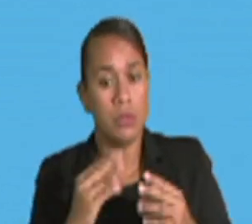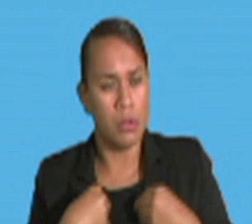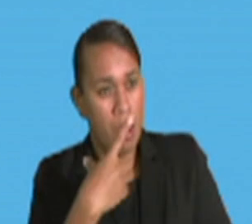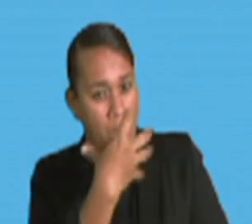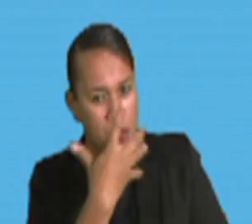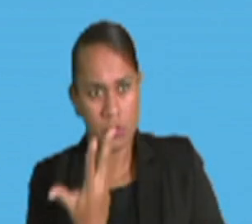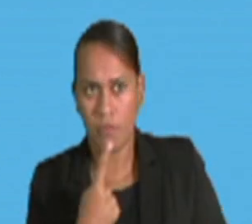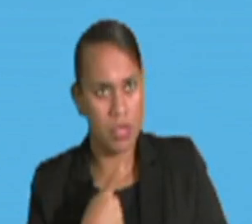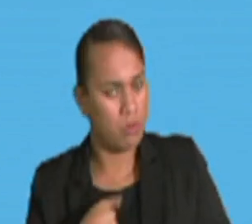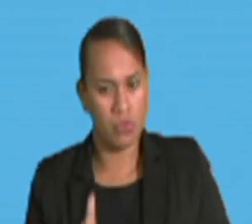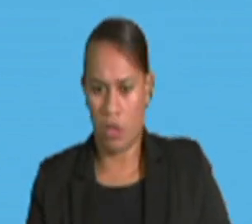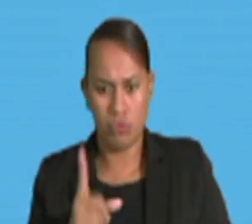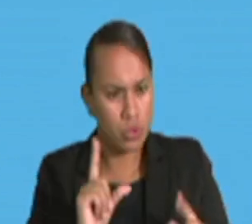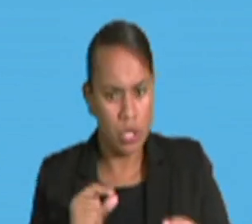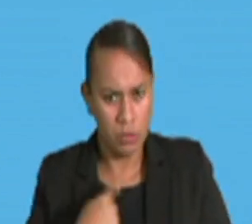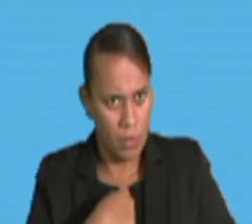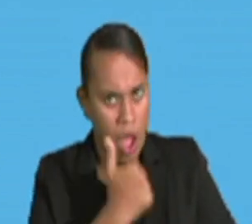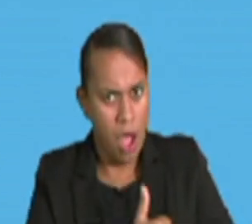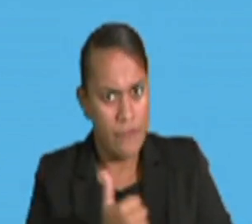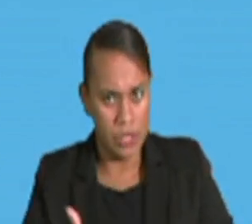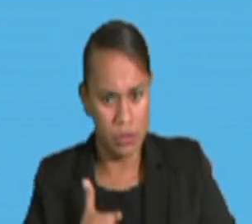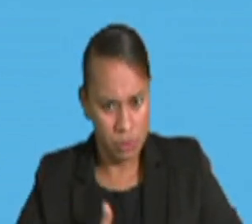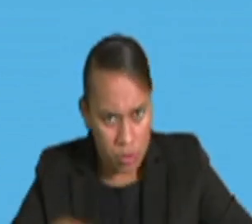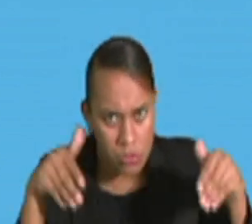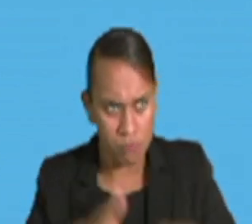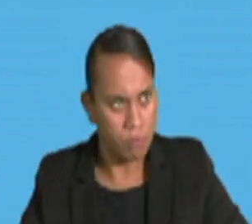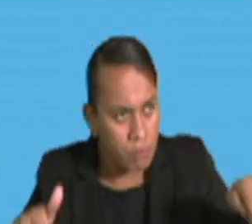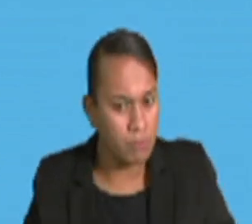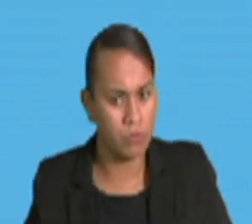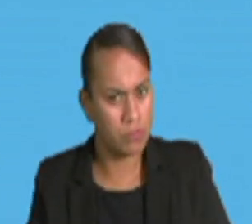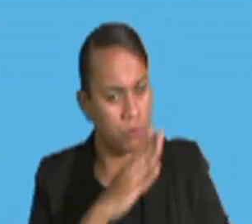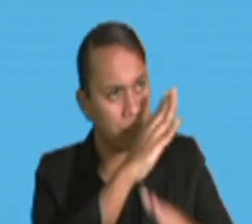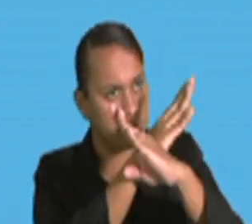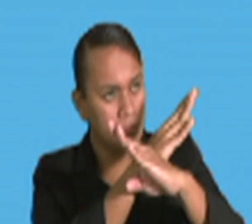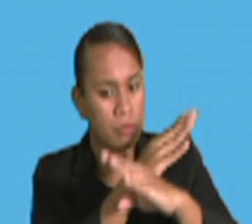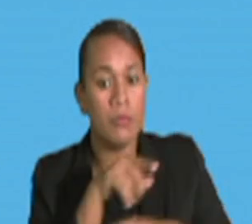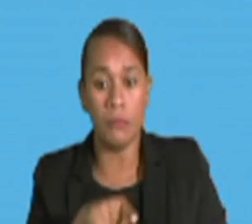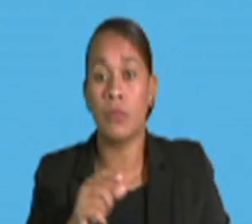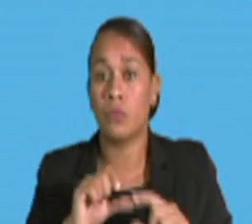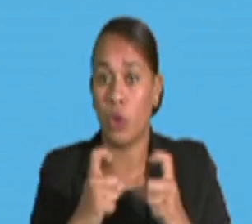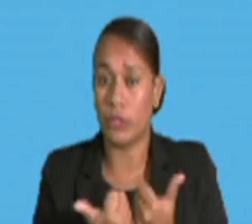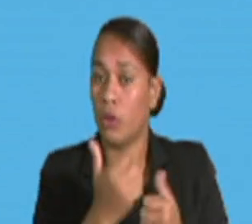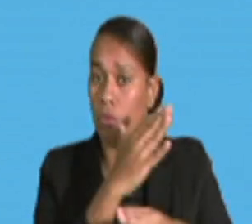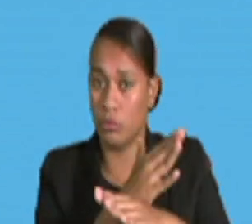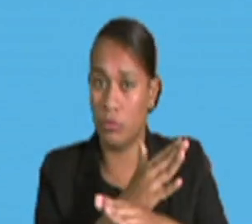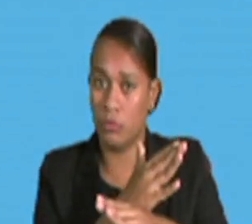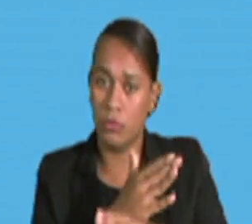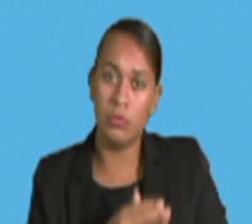terms. So we ended our contract with IDEMIA. Unfortunately, the other bidders from